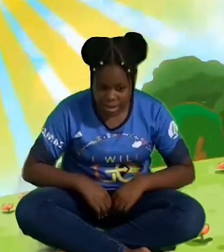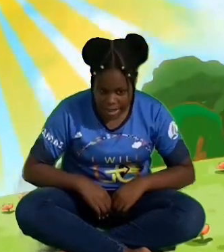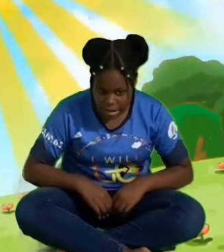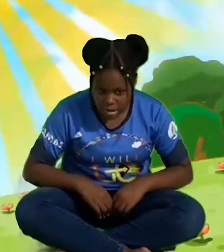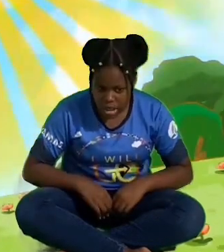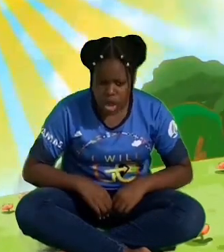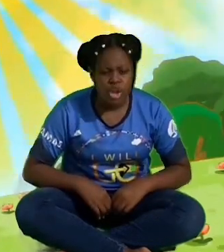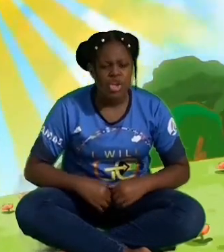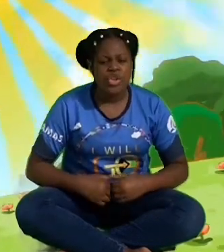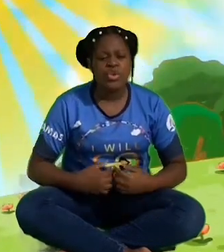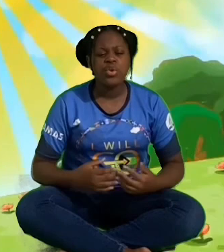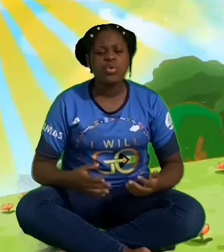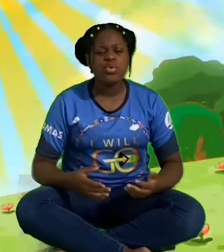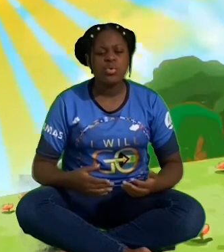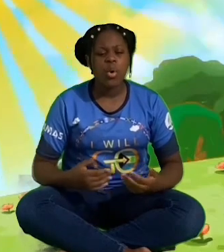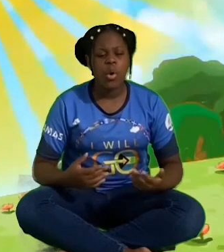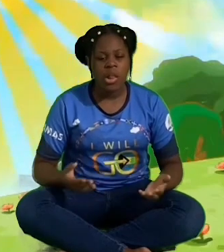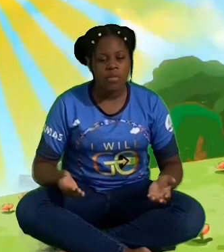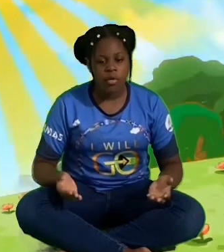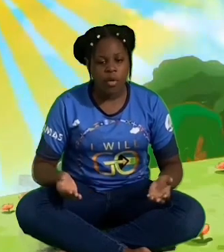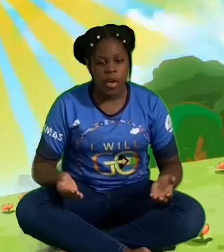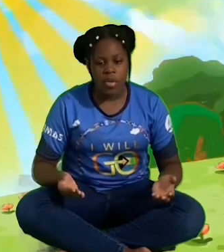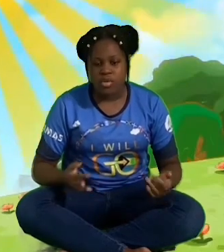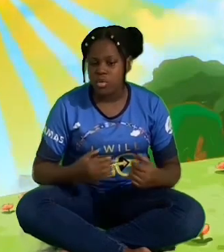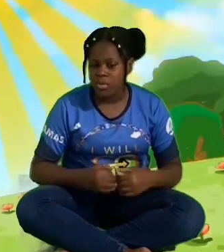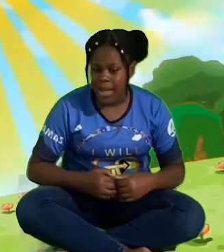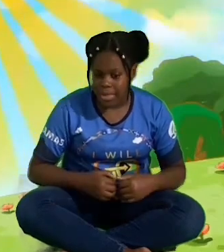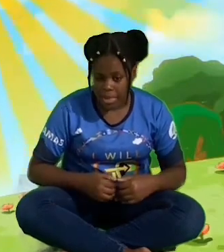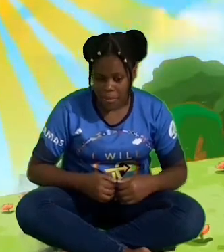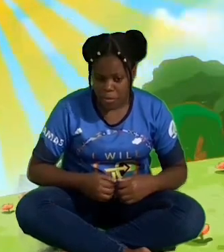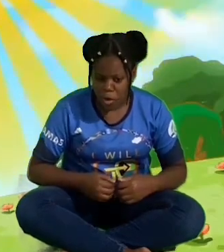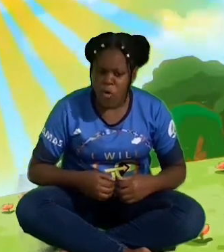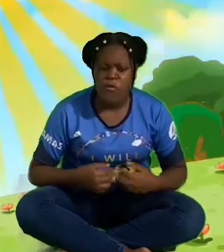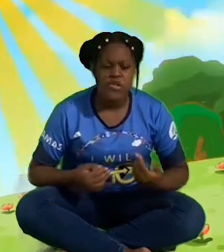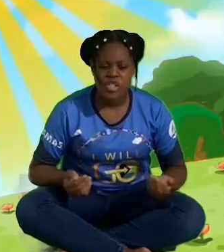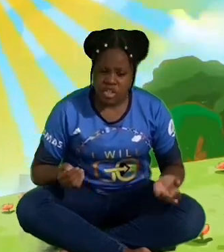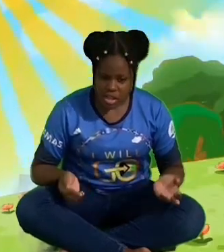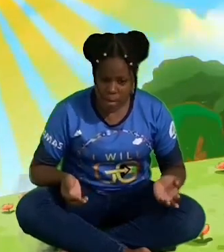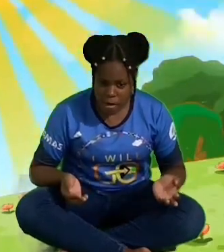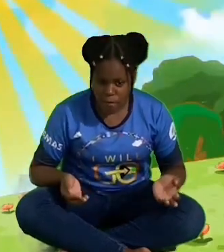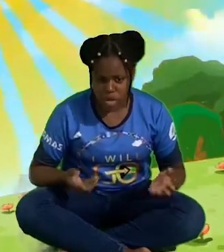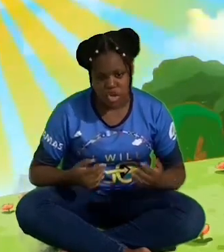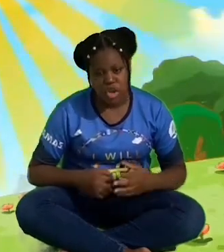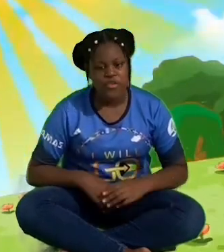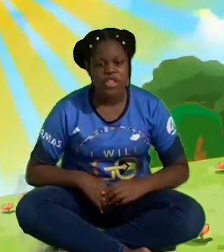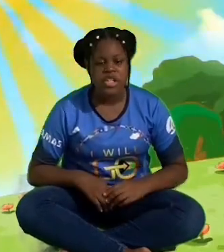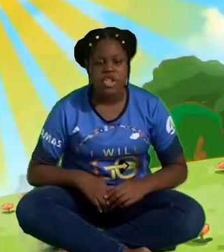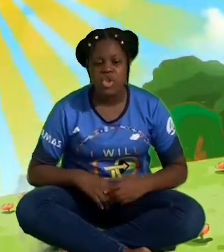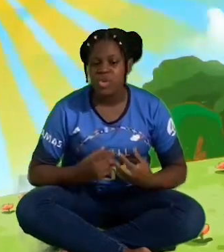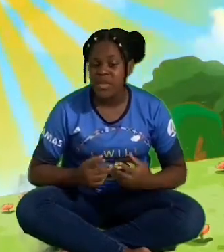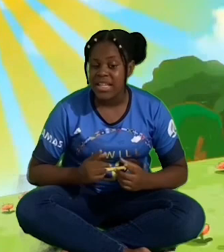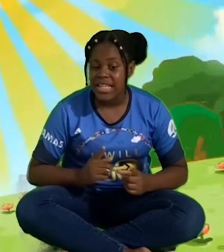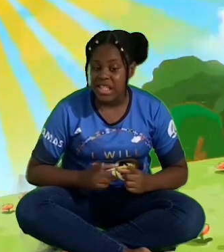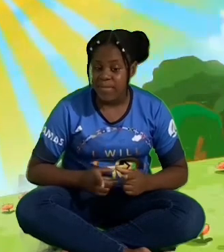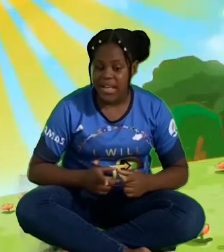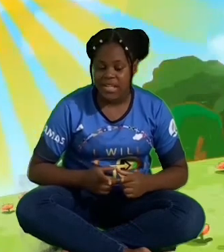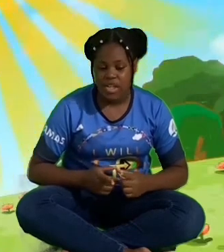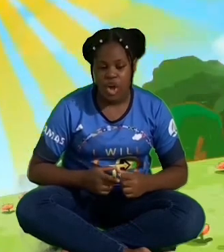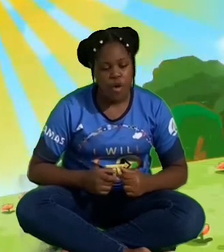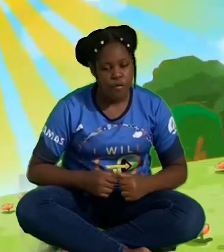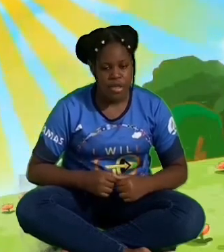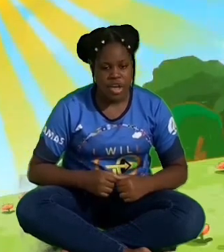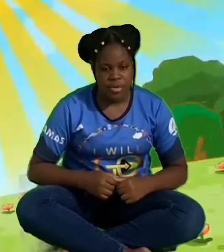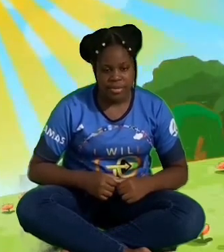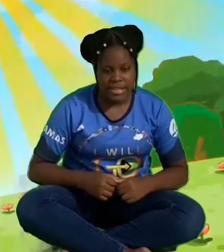have lights. Use olive oil to light them. For some of the services, you will need